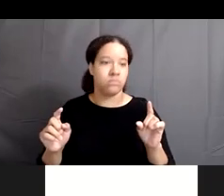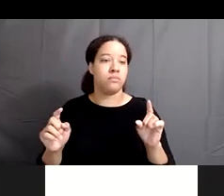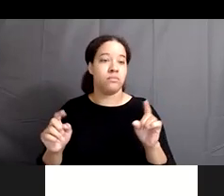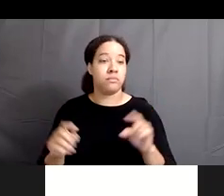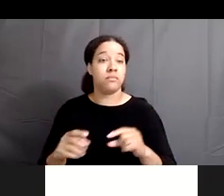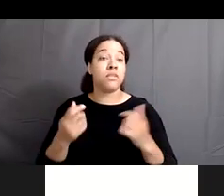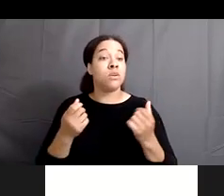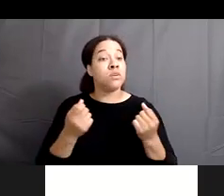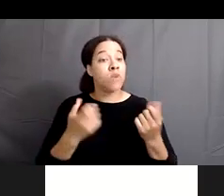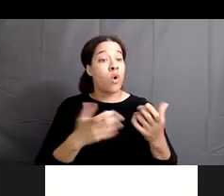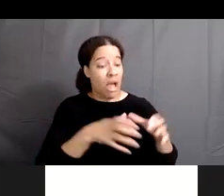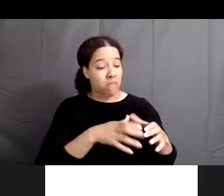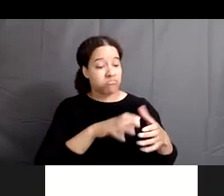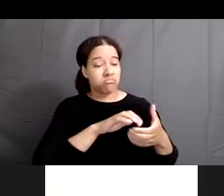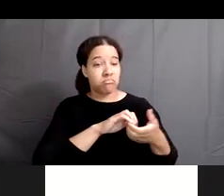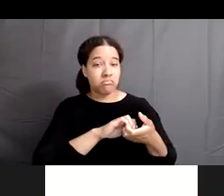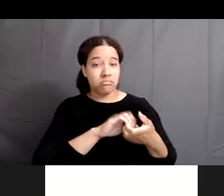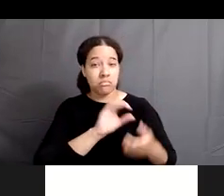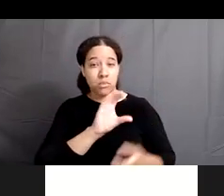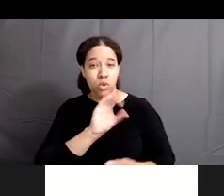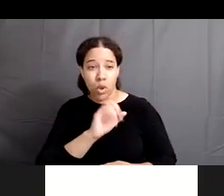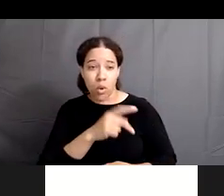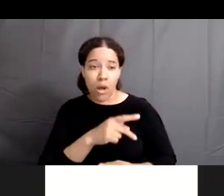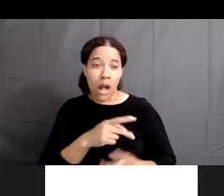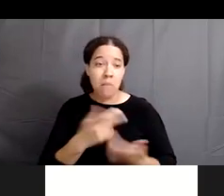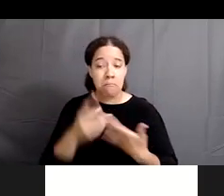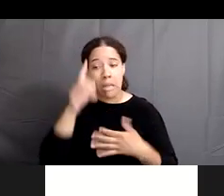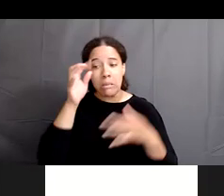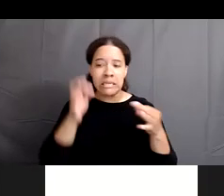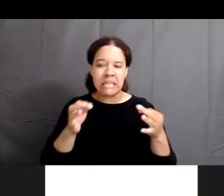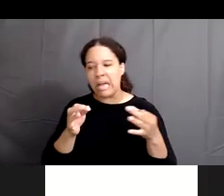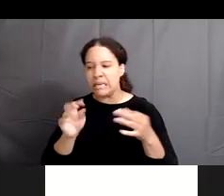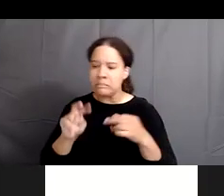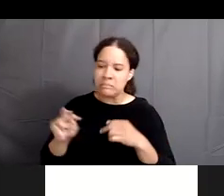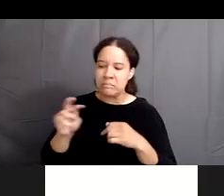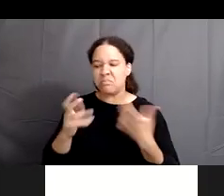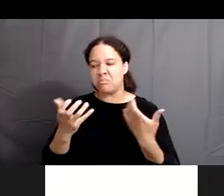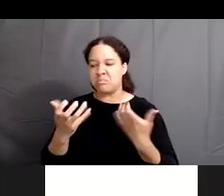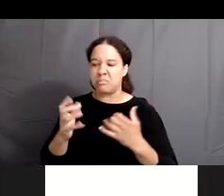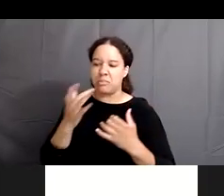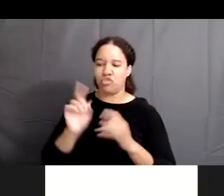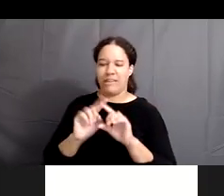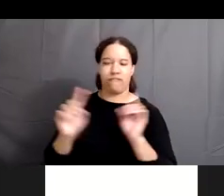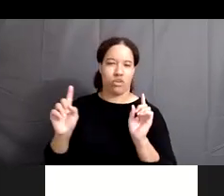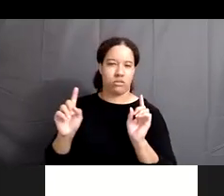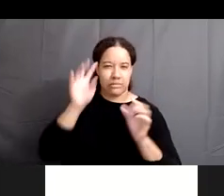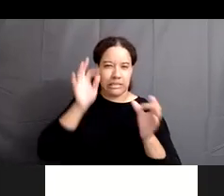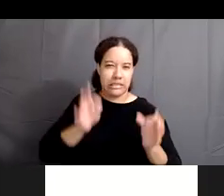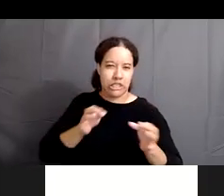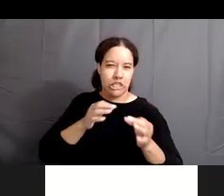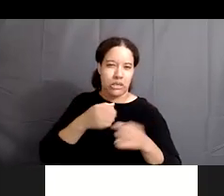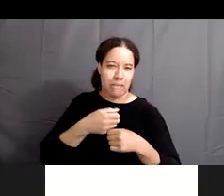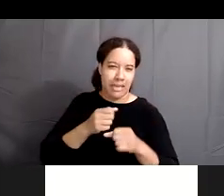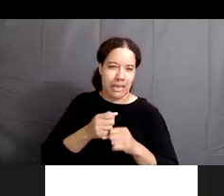many cooperatives might choose a different decision-making model, one that may be kind of smaller or has kind of